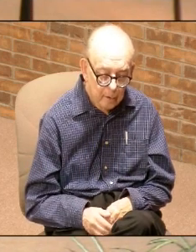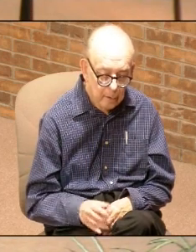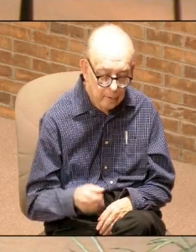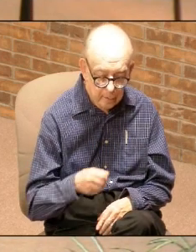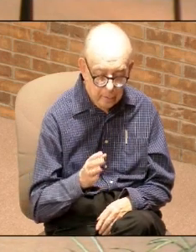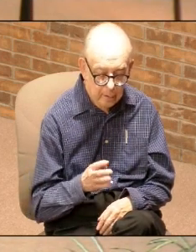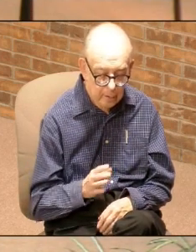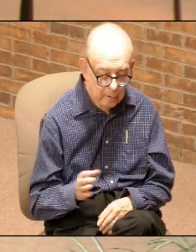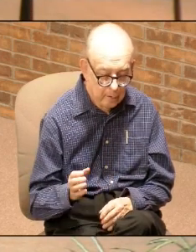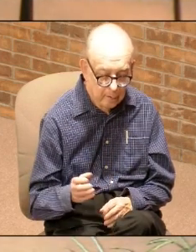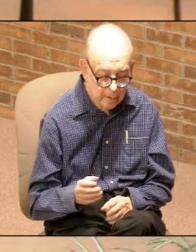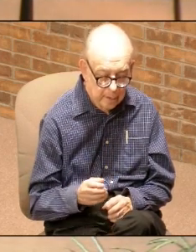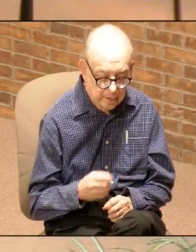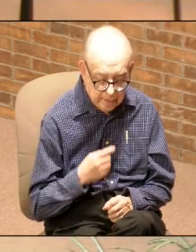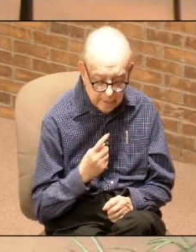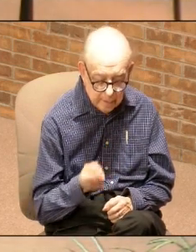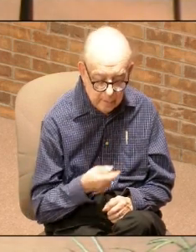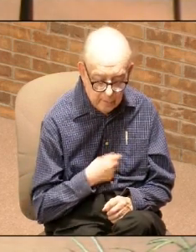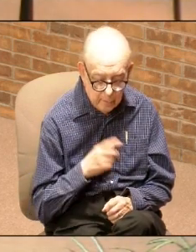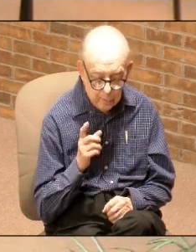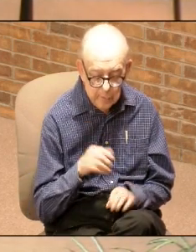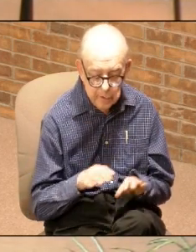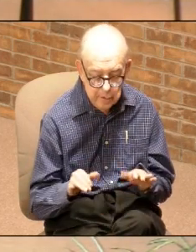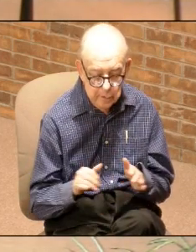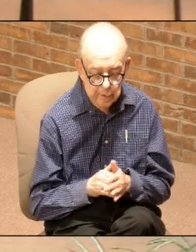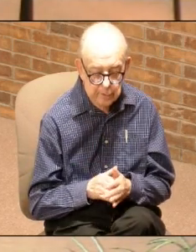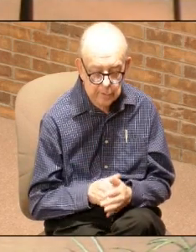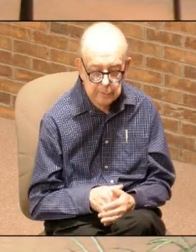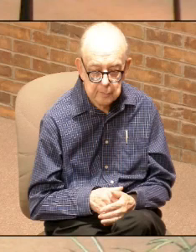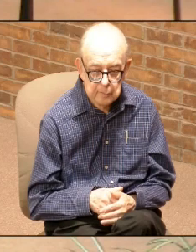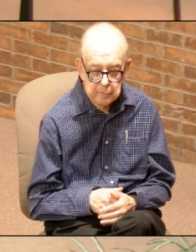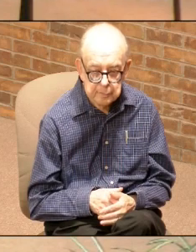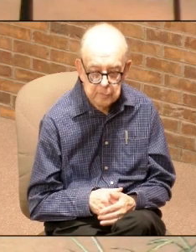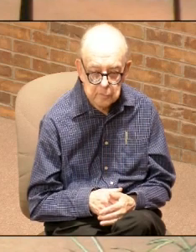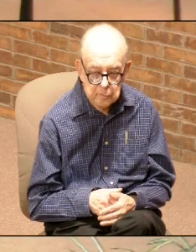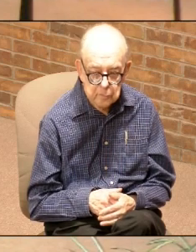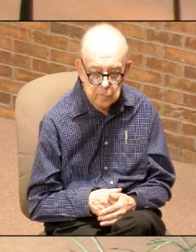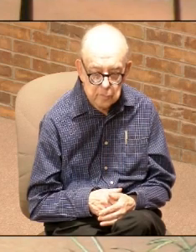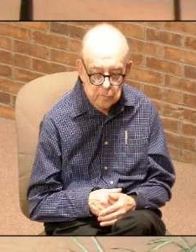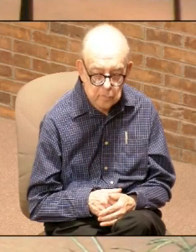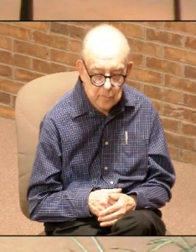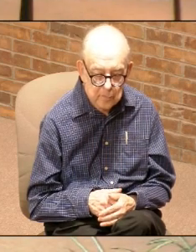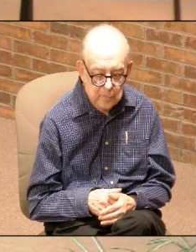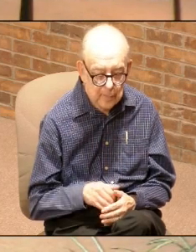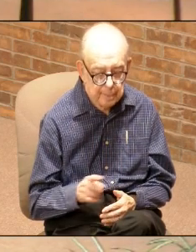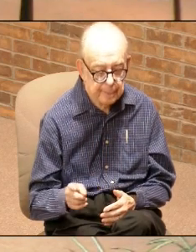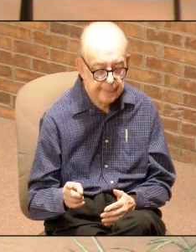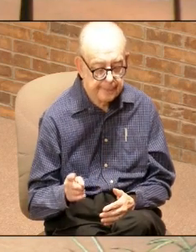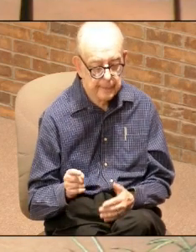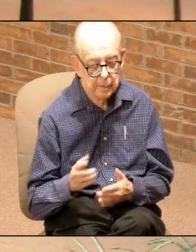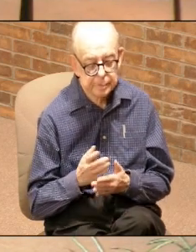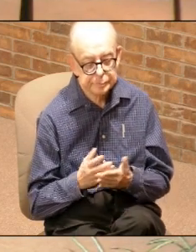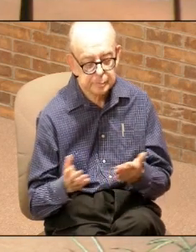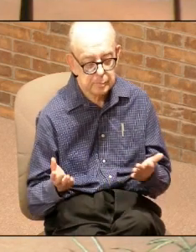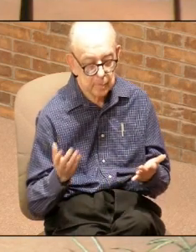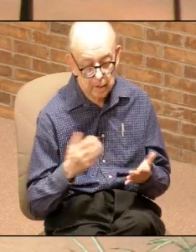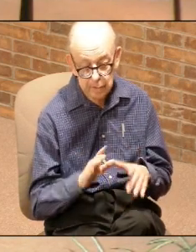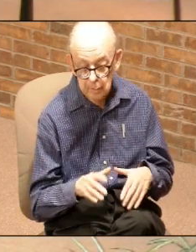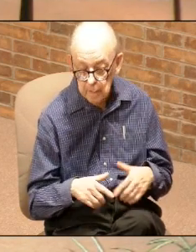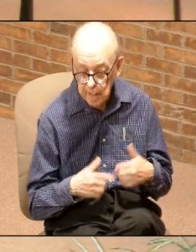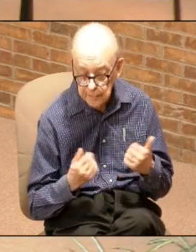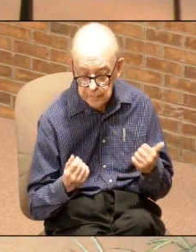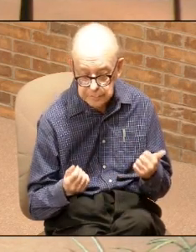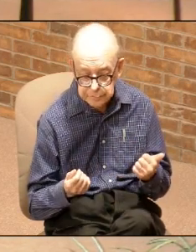And God begins to tell us that we need to do these things. There are some things in your